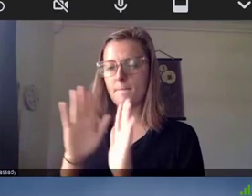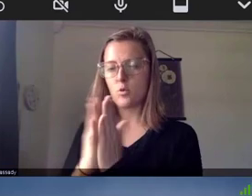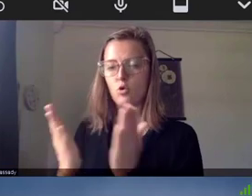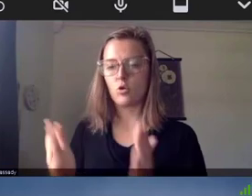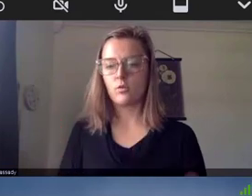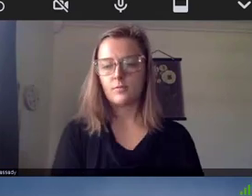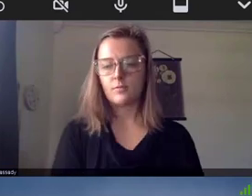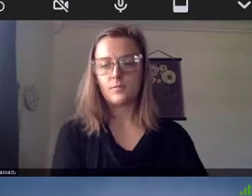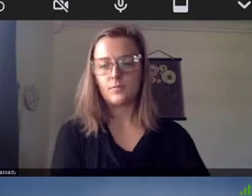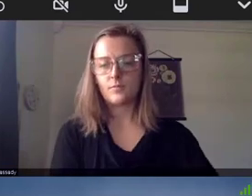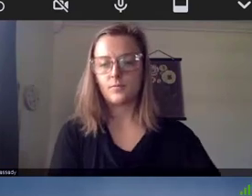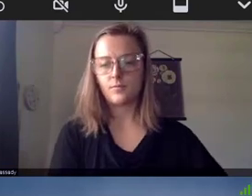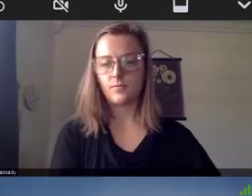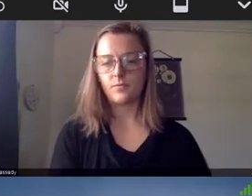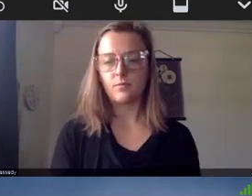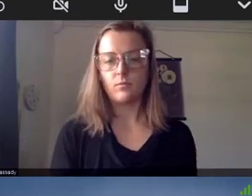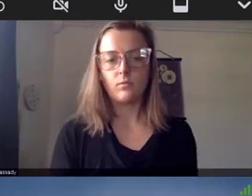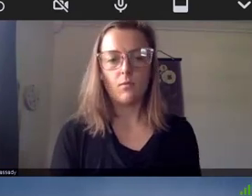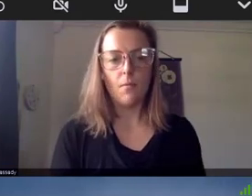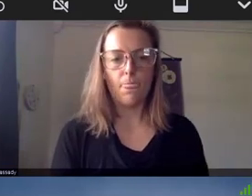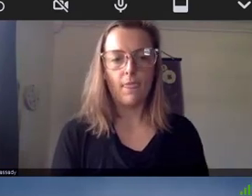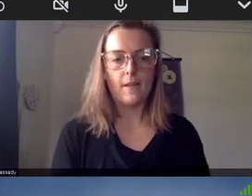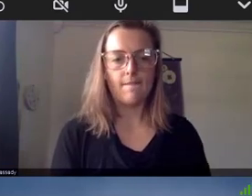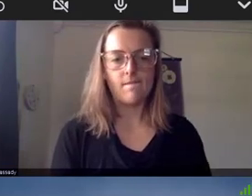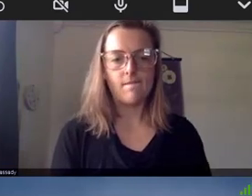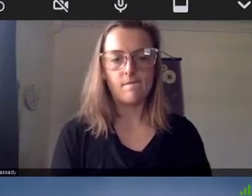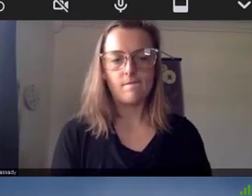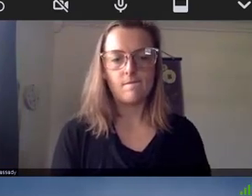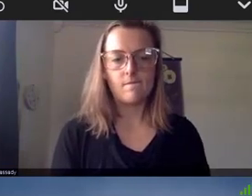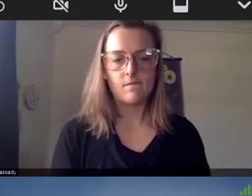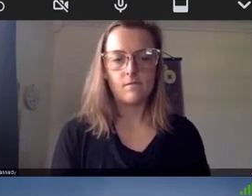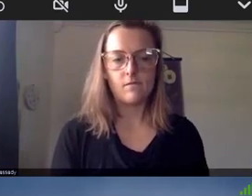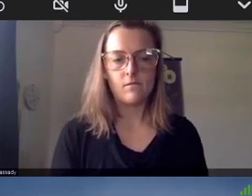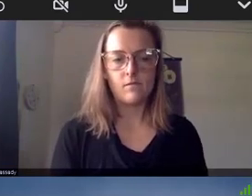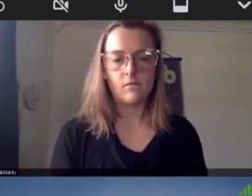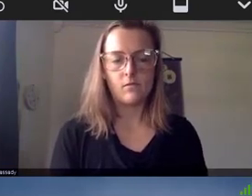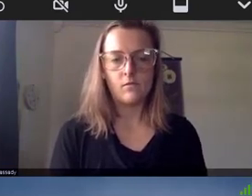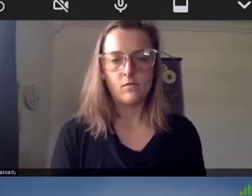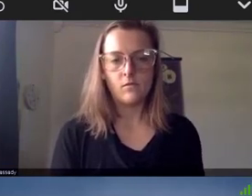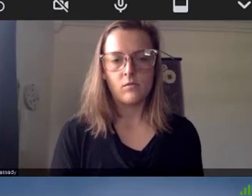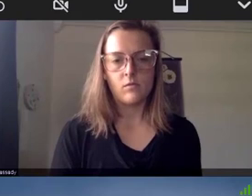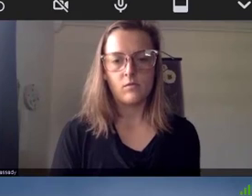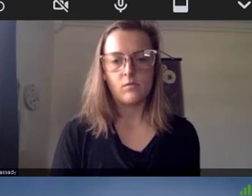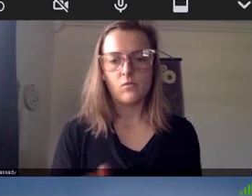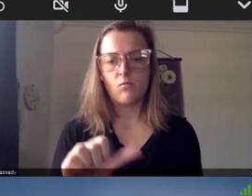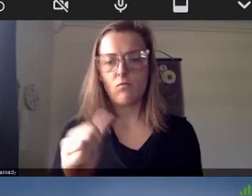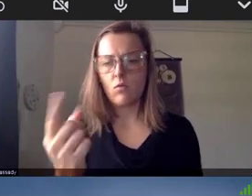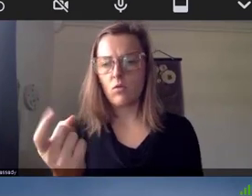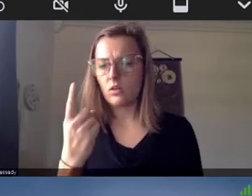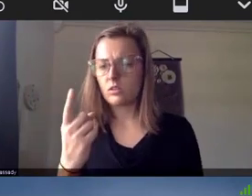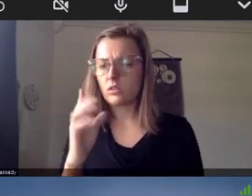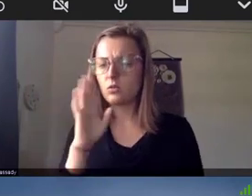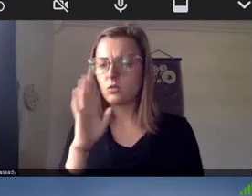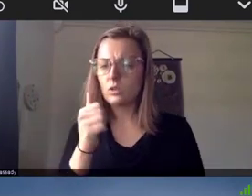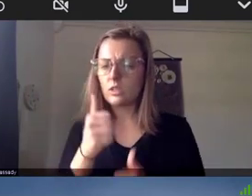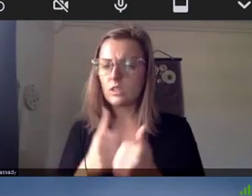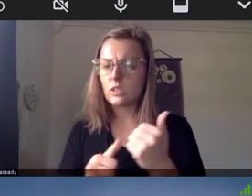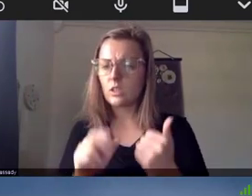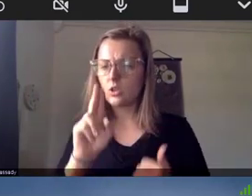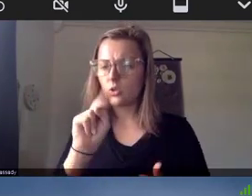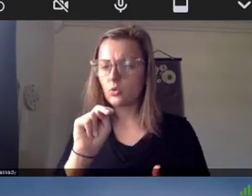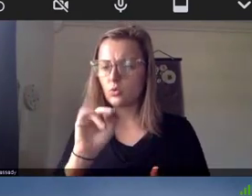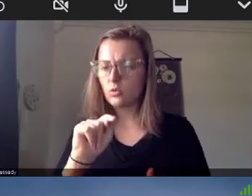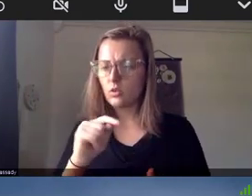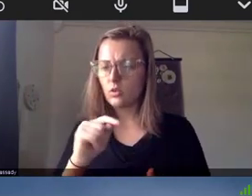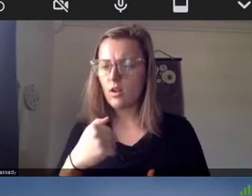There's another question here. Will each unit have a long answer question on the exam, and will one of the questions be about stake?